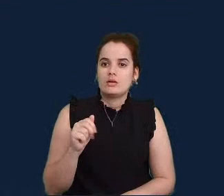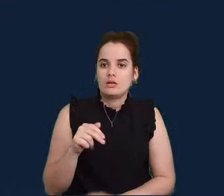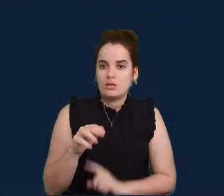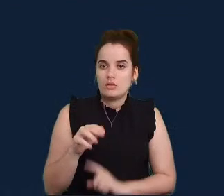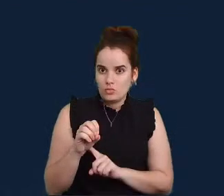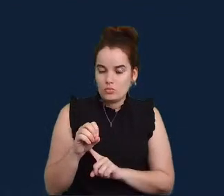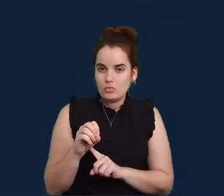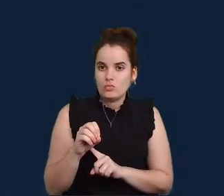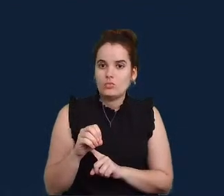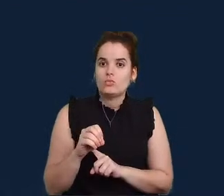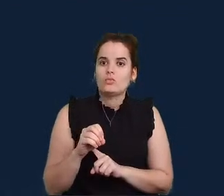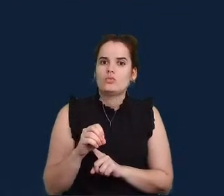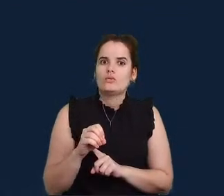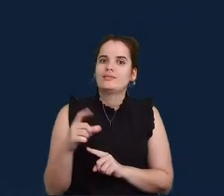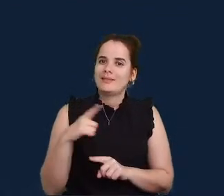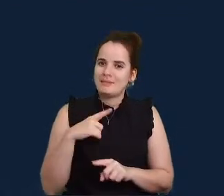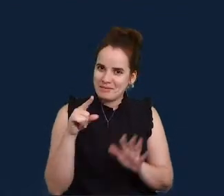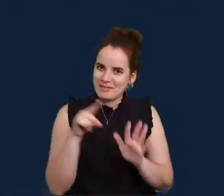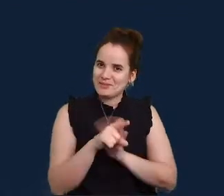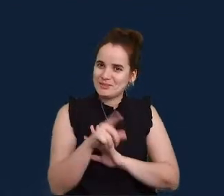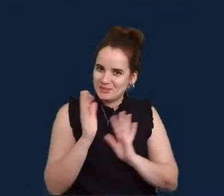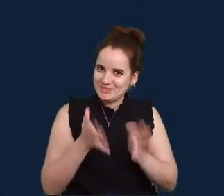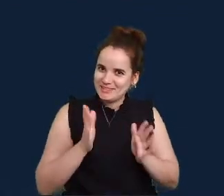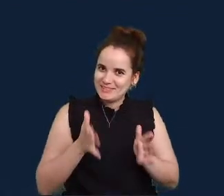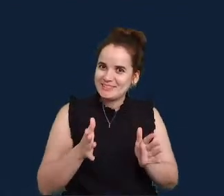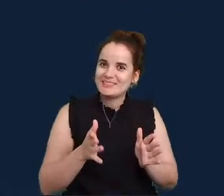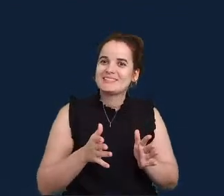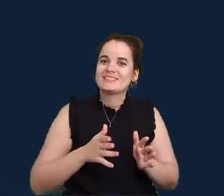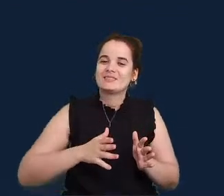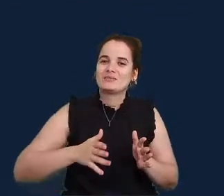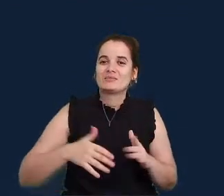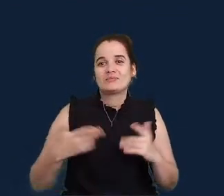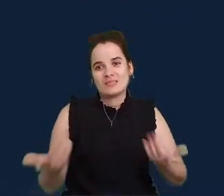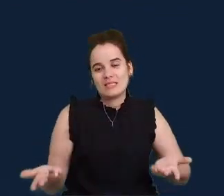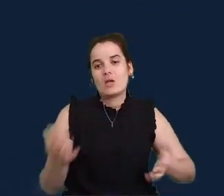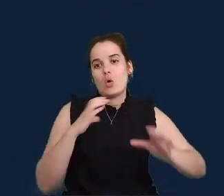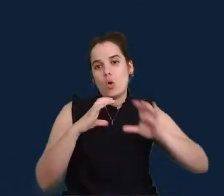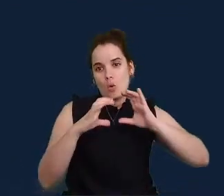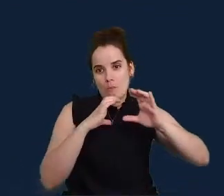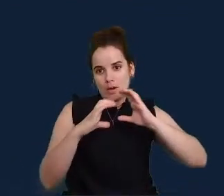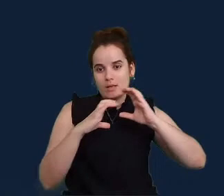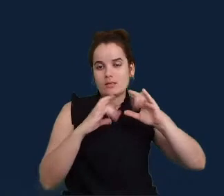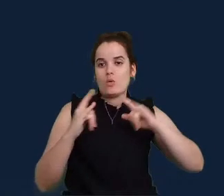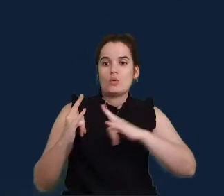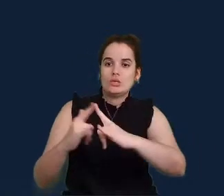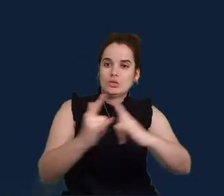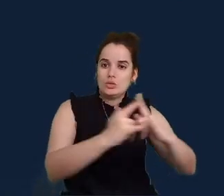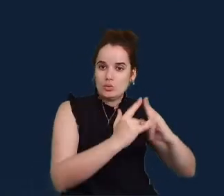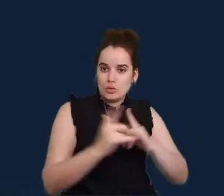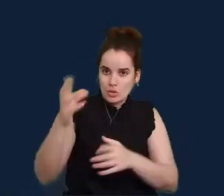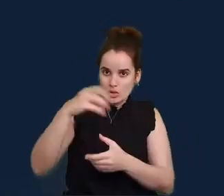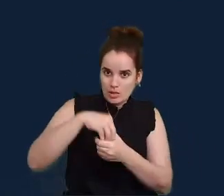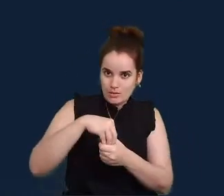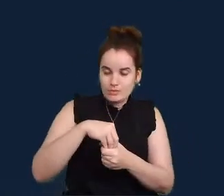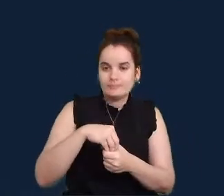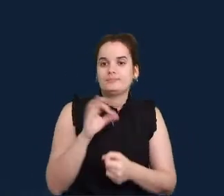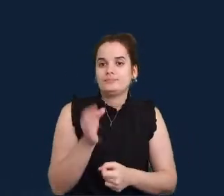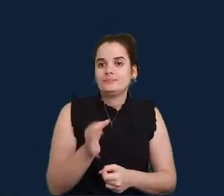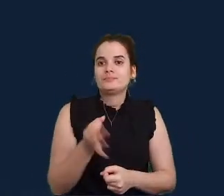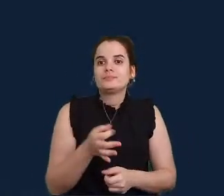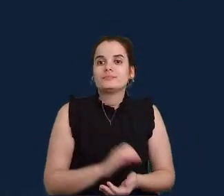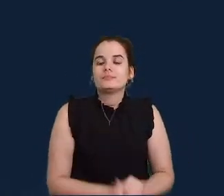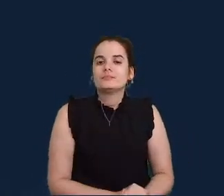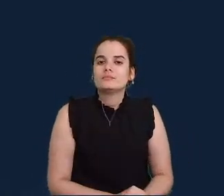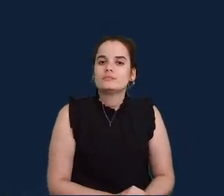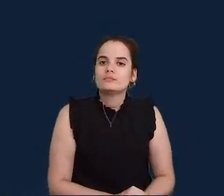question. Regarding institutional communication, which ones are able to carry out efficient communication? He